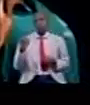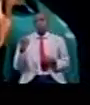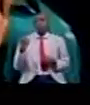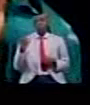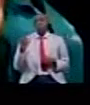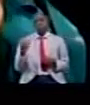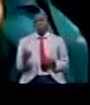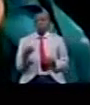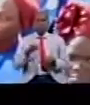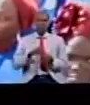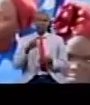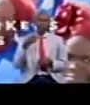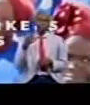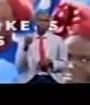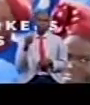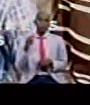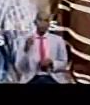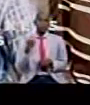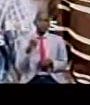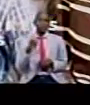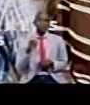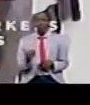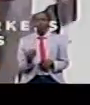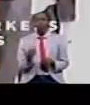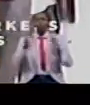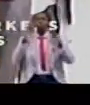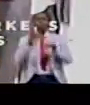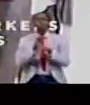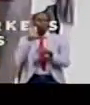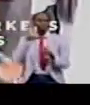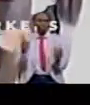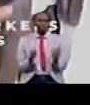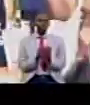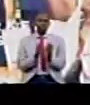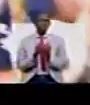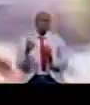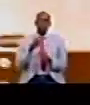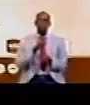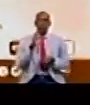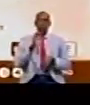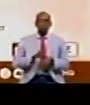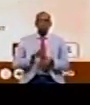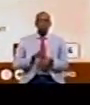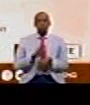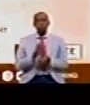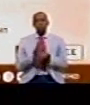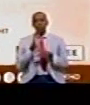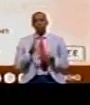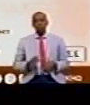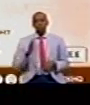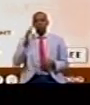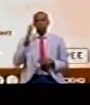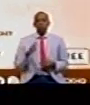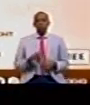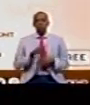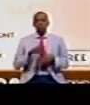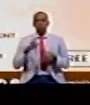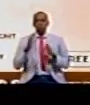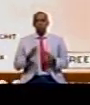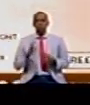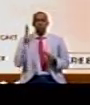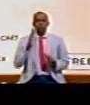in their home, O Lord, in Jesus' name. The wife is supposed to be a friend, not a foe. The wife is supposed to be a